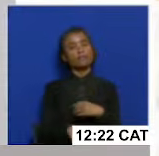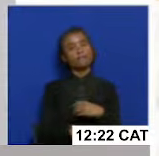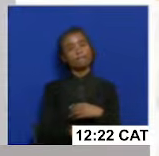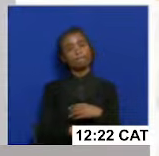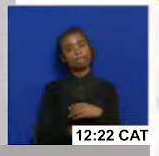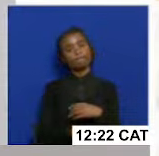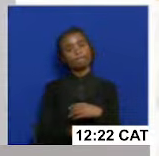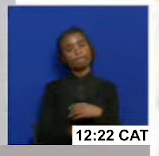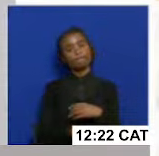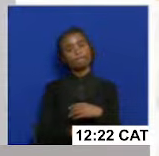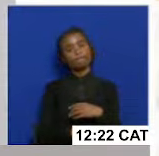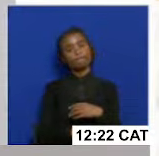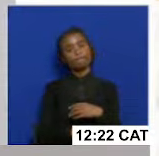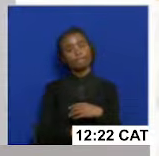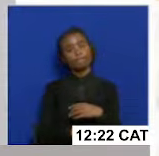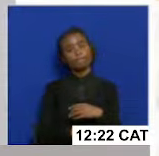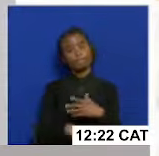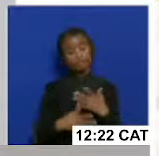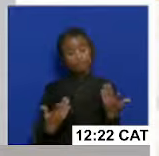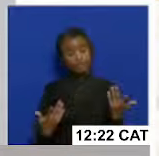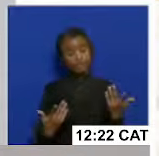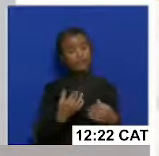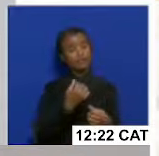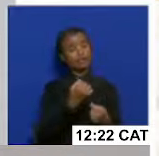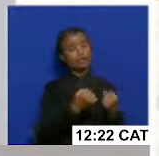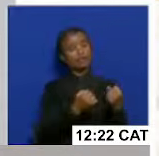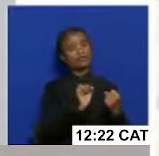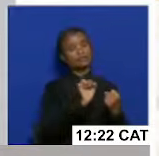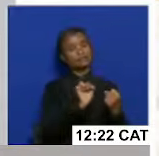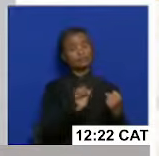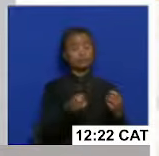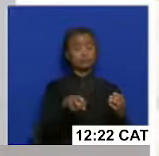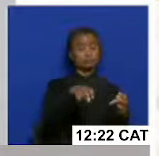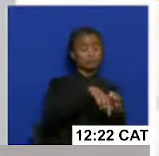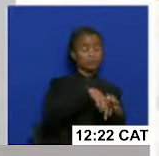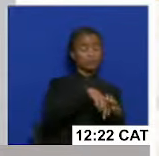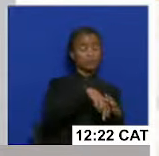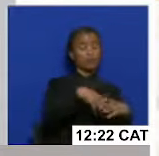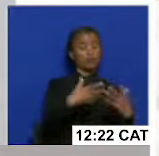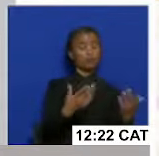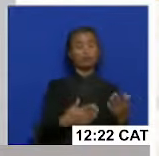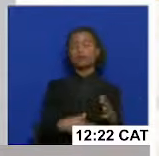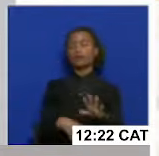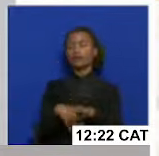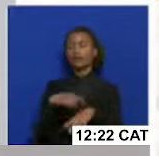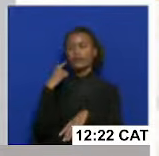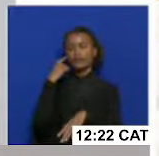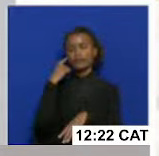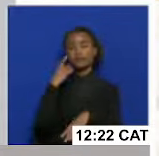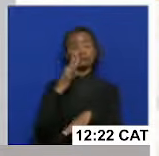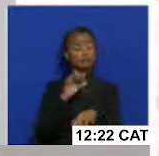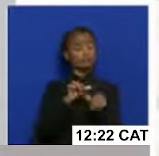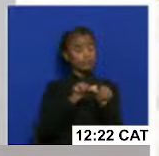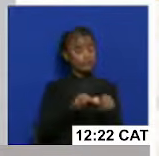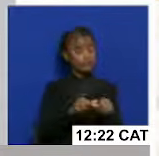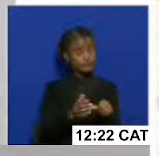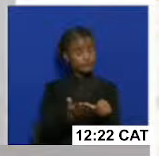Did you get into her car? Did I she think get that's into? where- Yeah. Please continue. Yes. No, Please